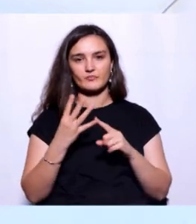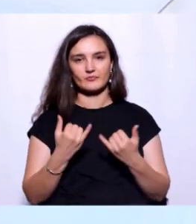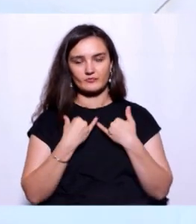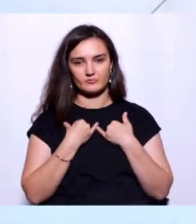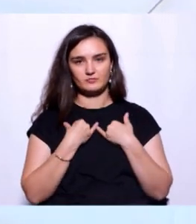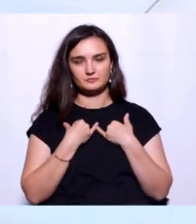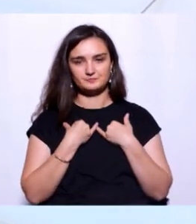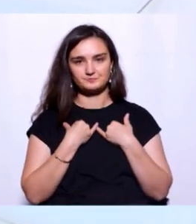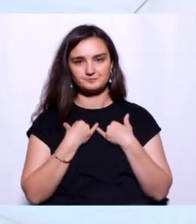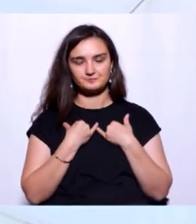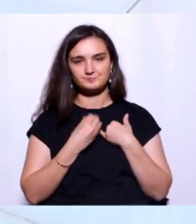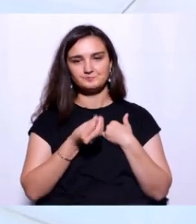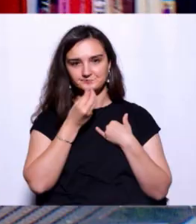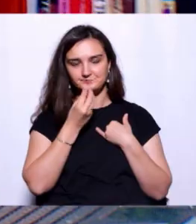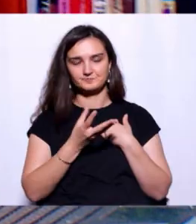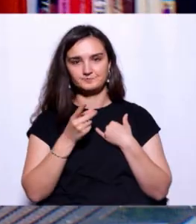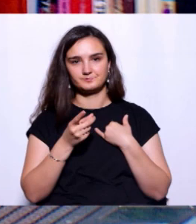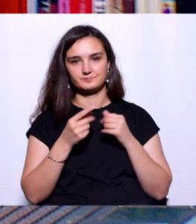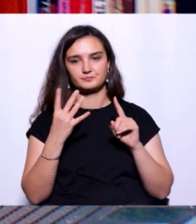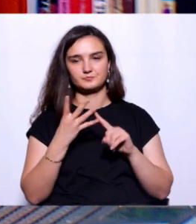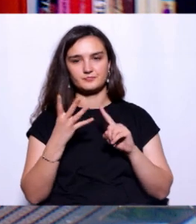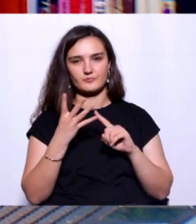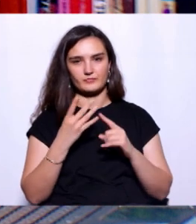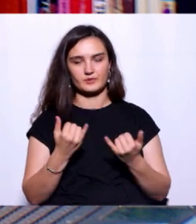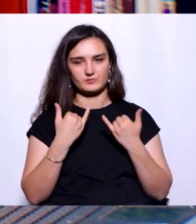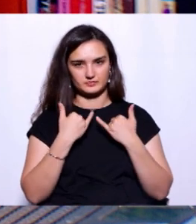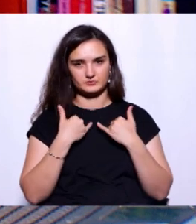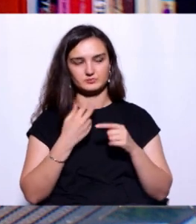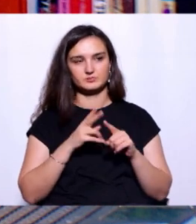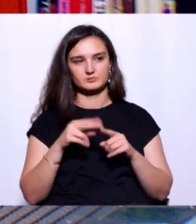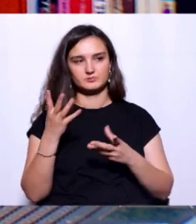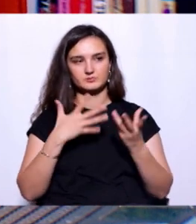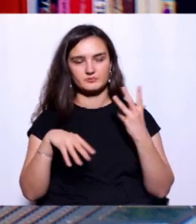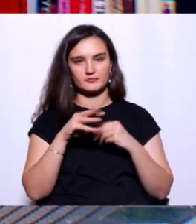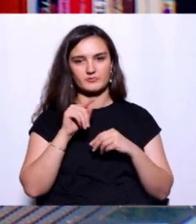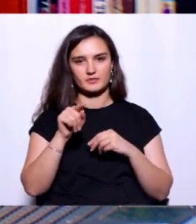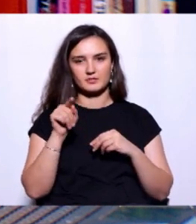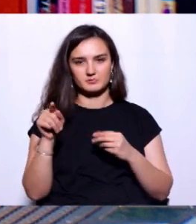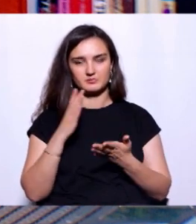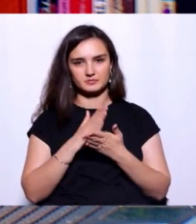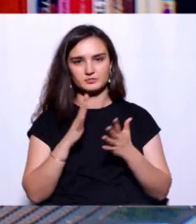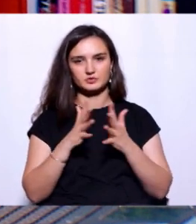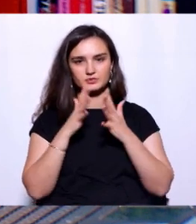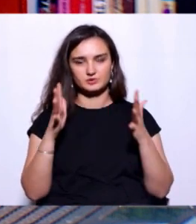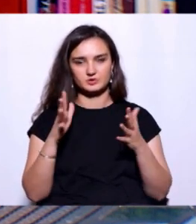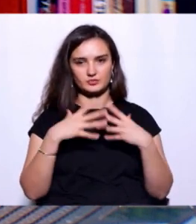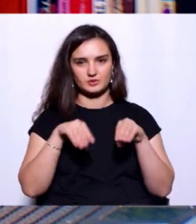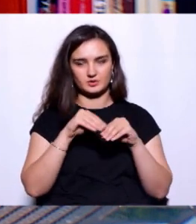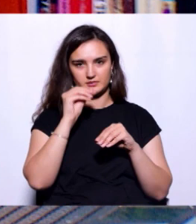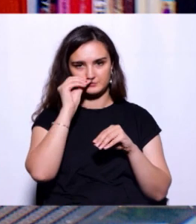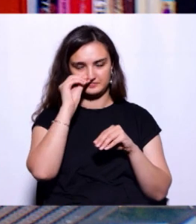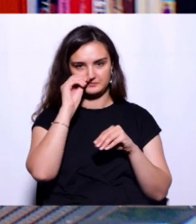me? Sure, I can. Okay. So, for the fourth one, they, them, have a big